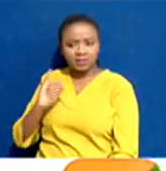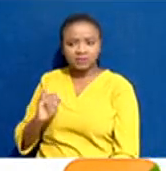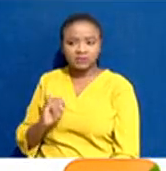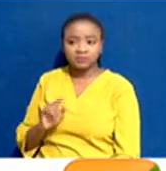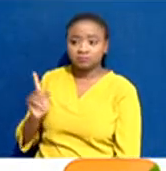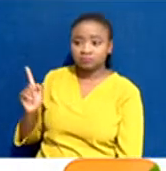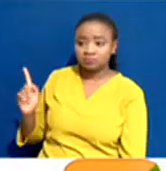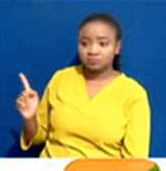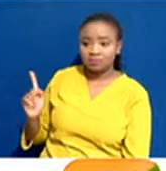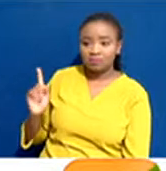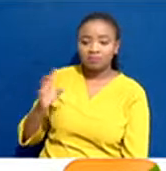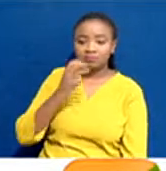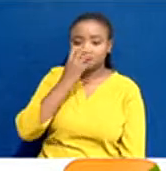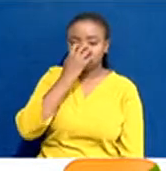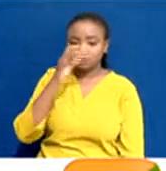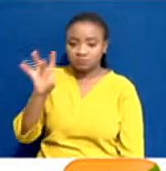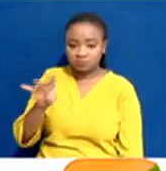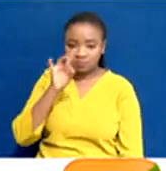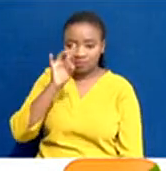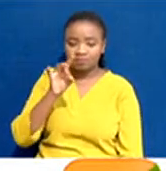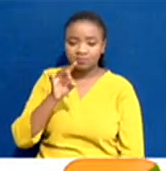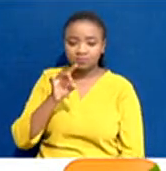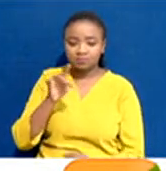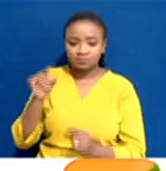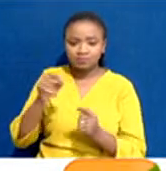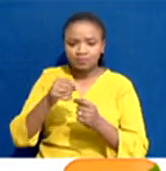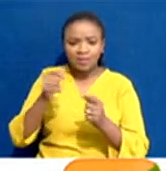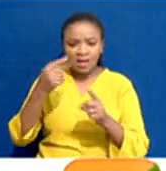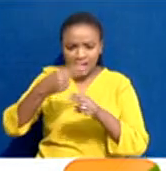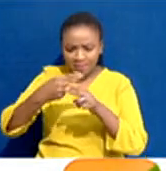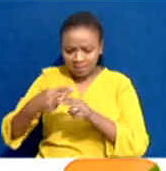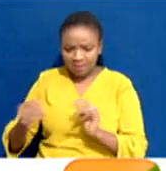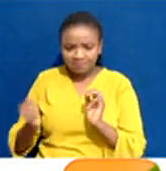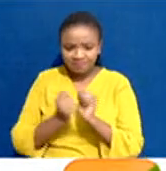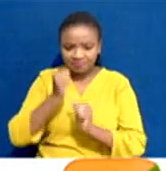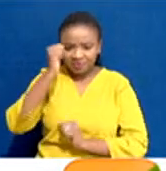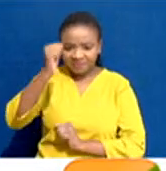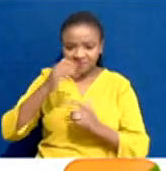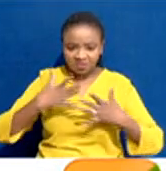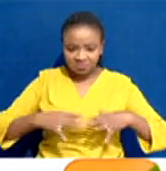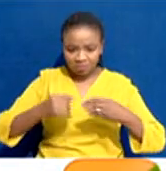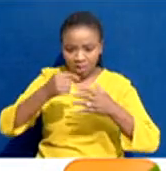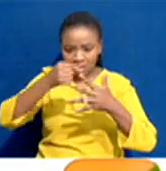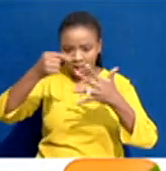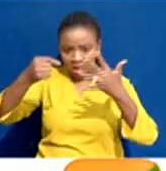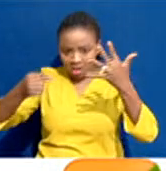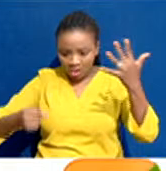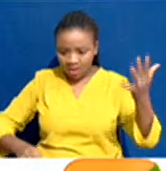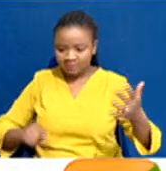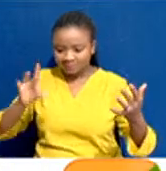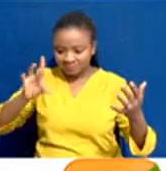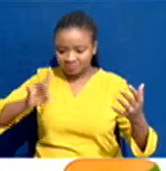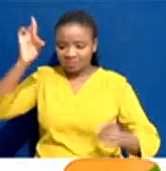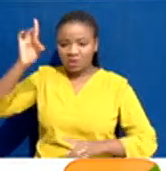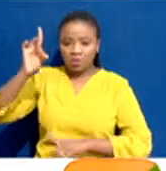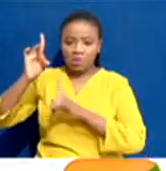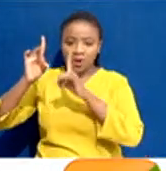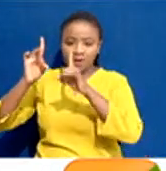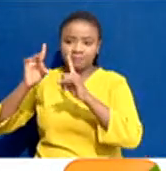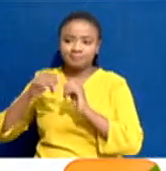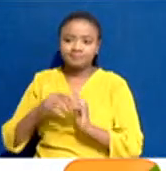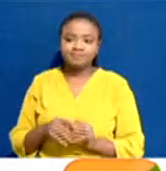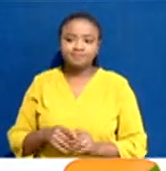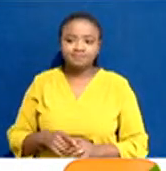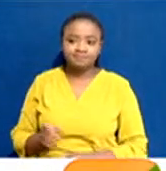The head of state picked Ingonga from a list of 15 individuals interviewed for the position by the Public Service